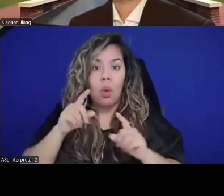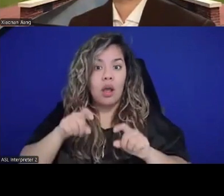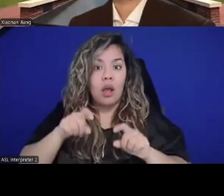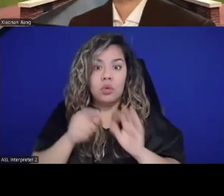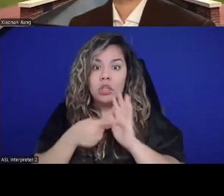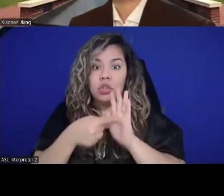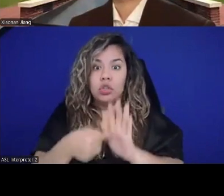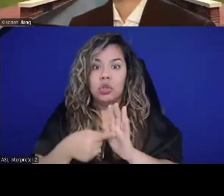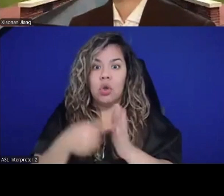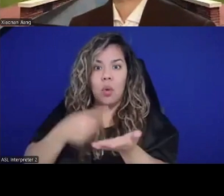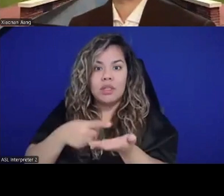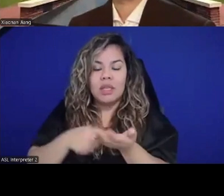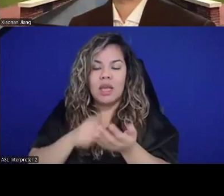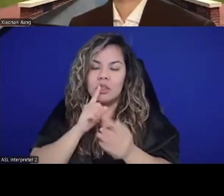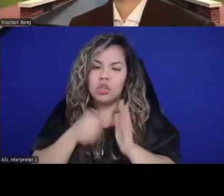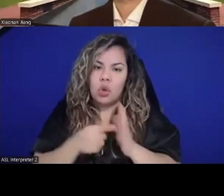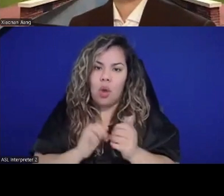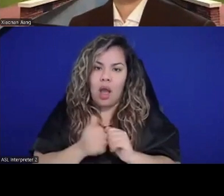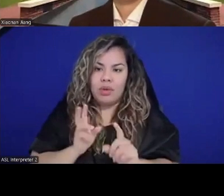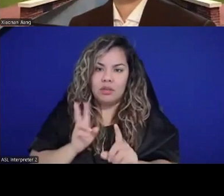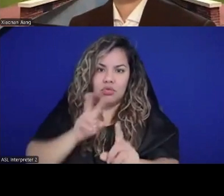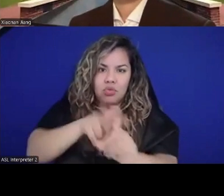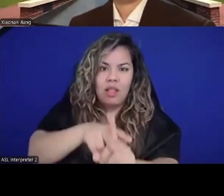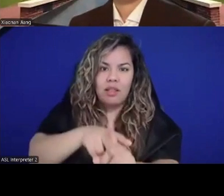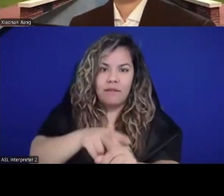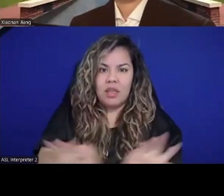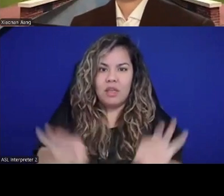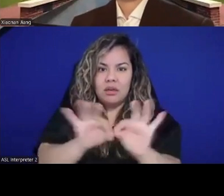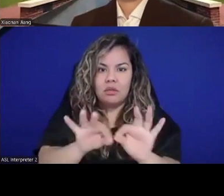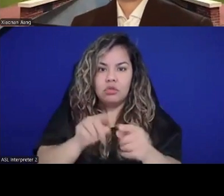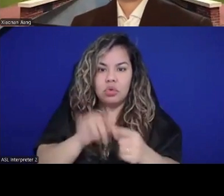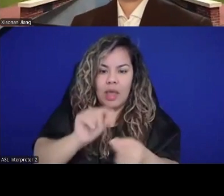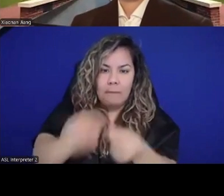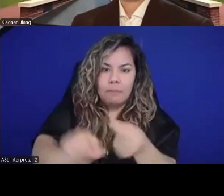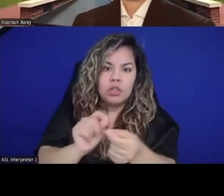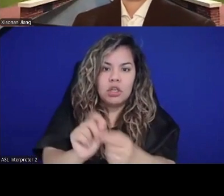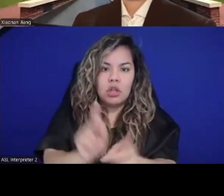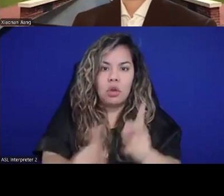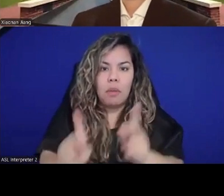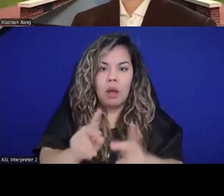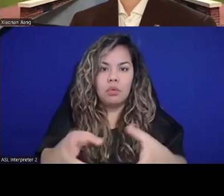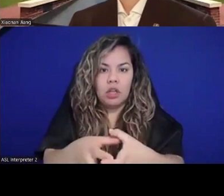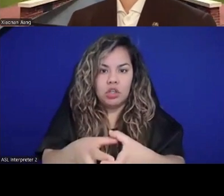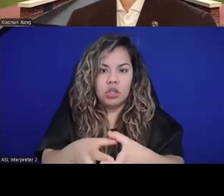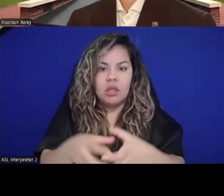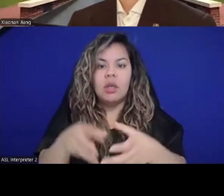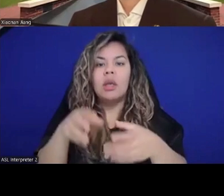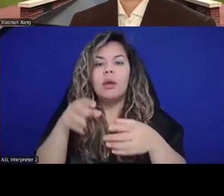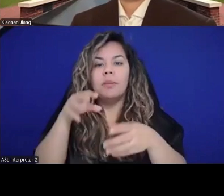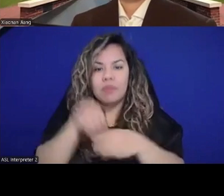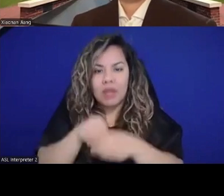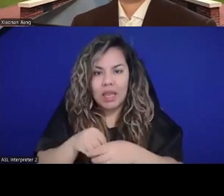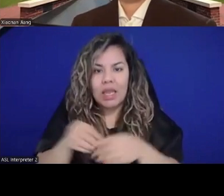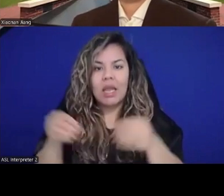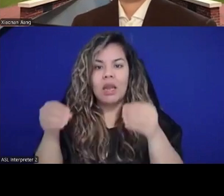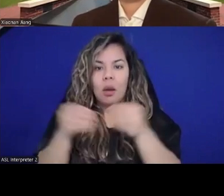discuss, and show the relevance of studying that particular population in a more broad